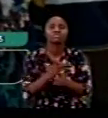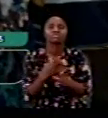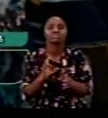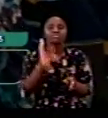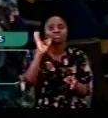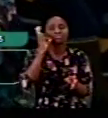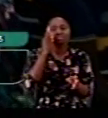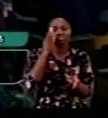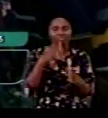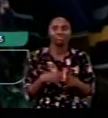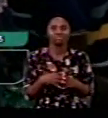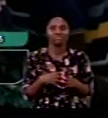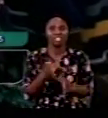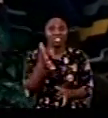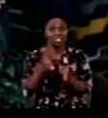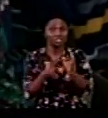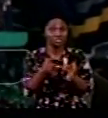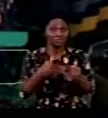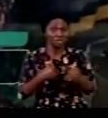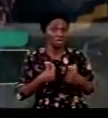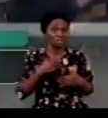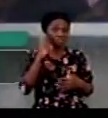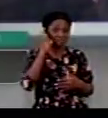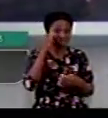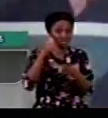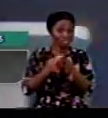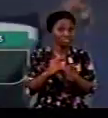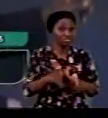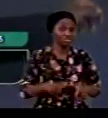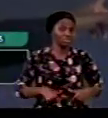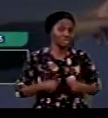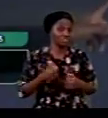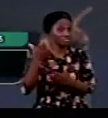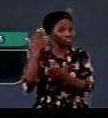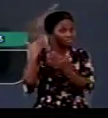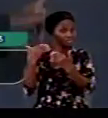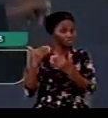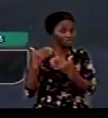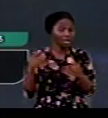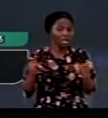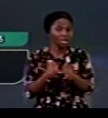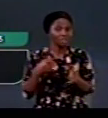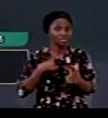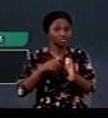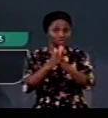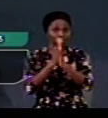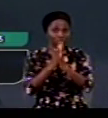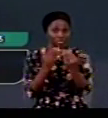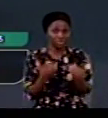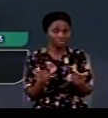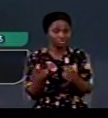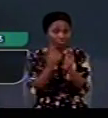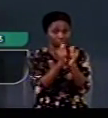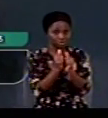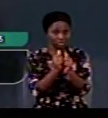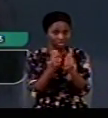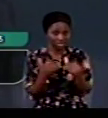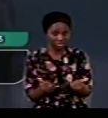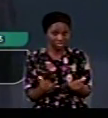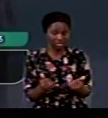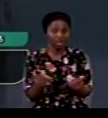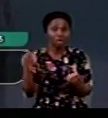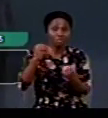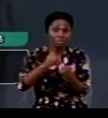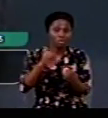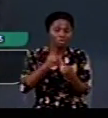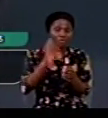Much fruit. That you have fruit here at home, and fruit there in the community, and fruit there in the office.